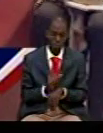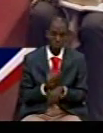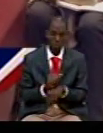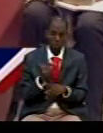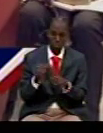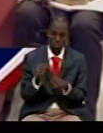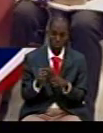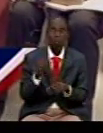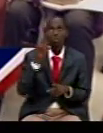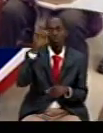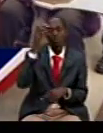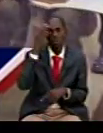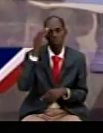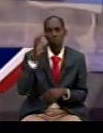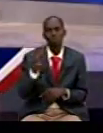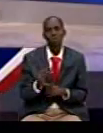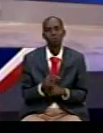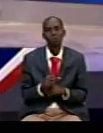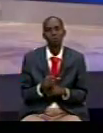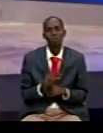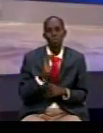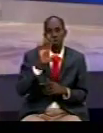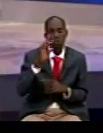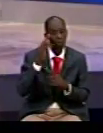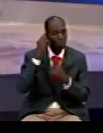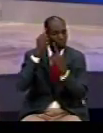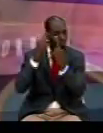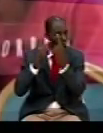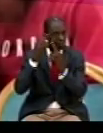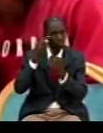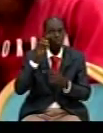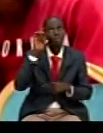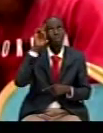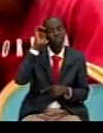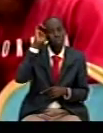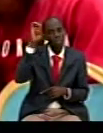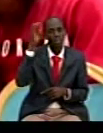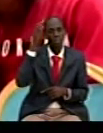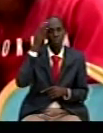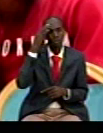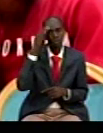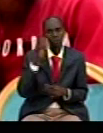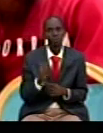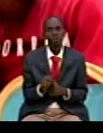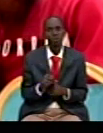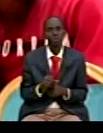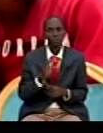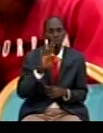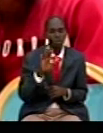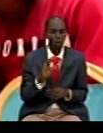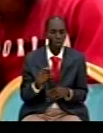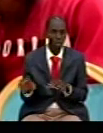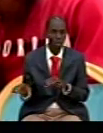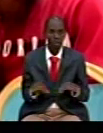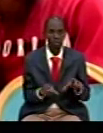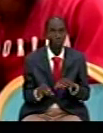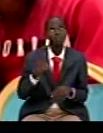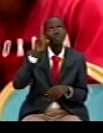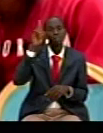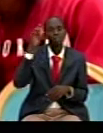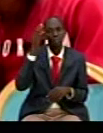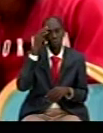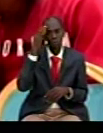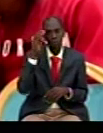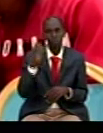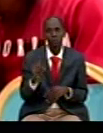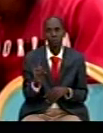he knows. Your thoughts, he knows. Your action, he knows.